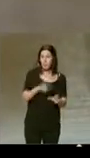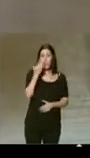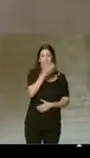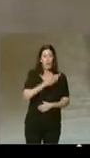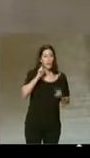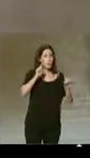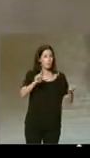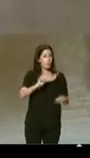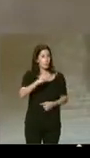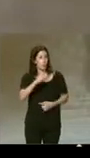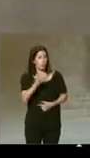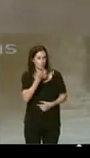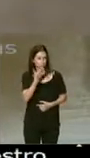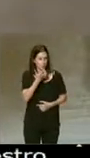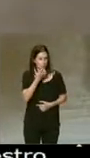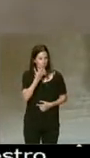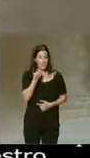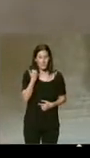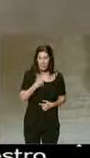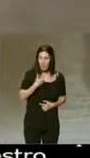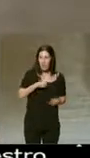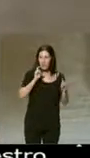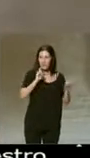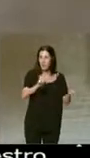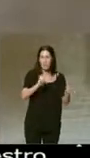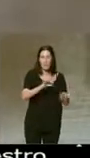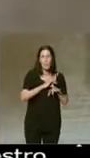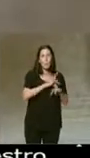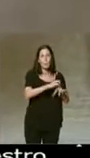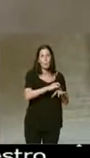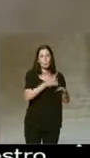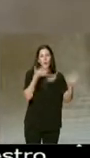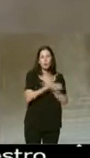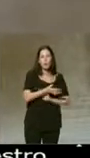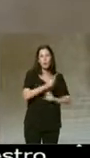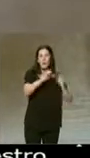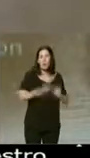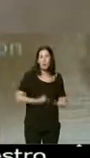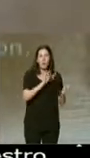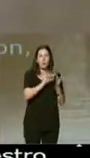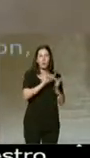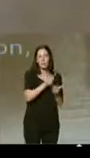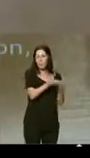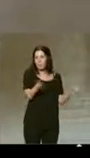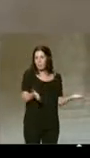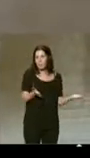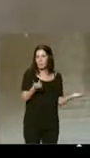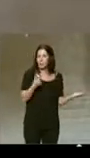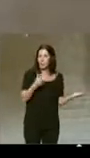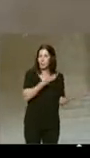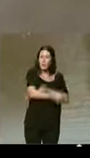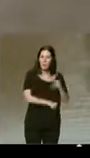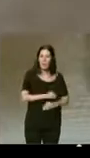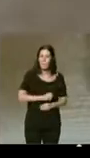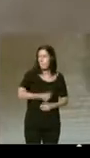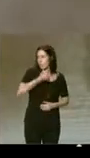morning, when they are attending primary education, when children are attending primary education, we should give them an instruction manual as to